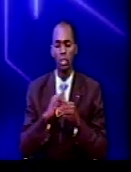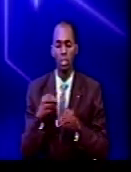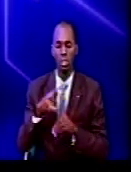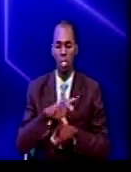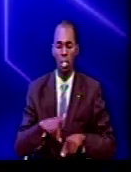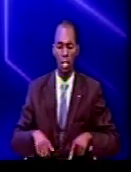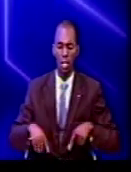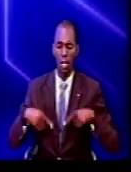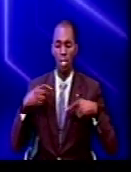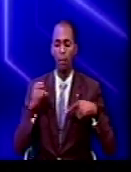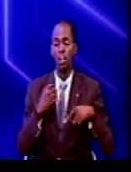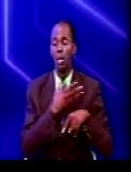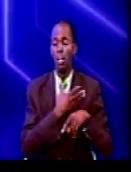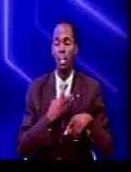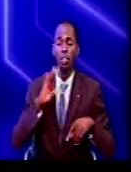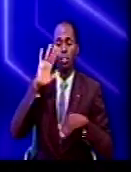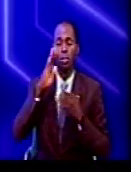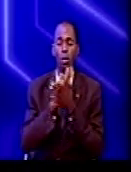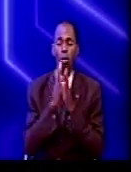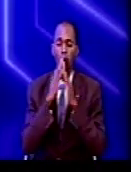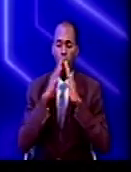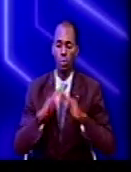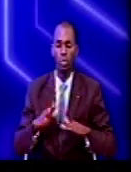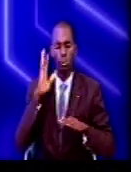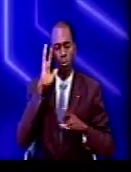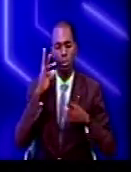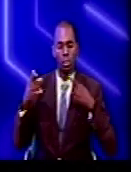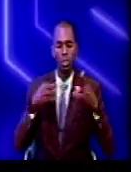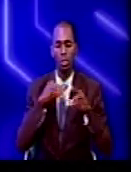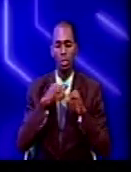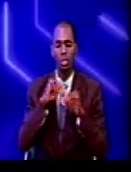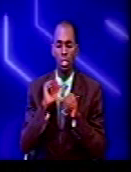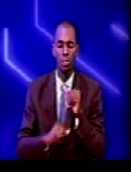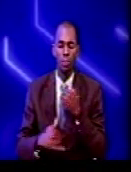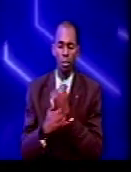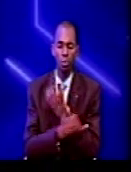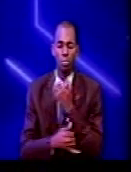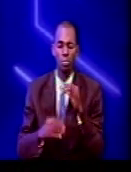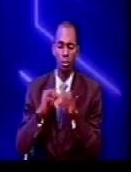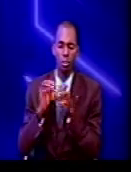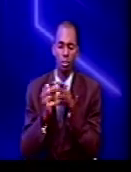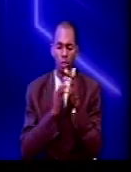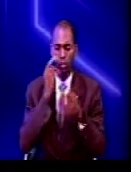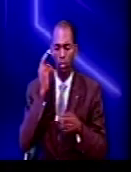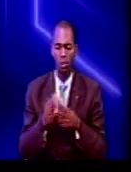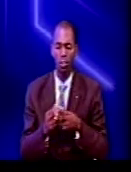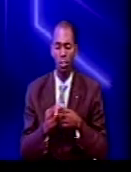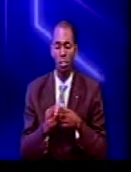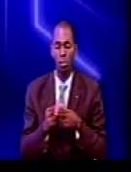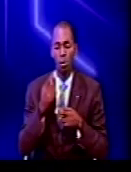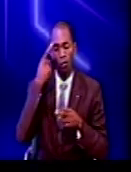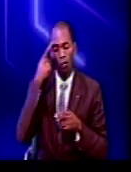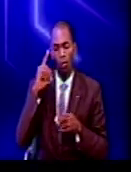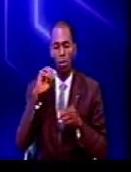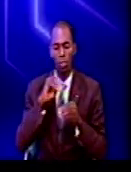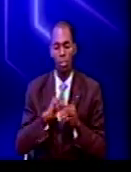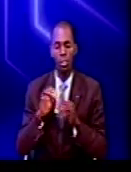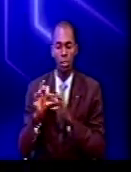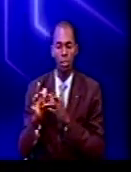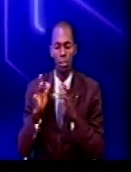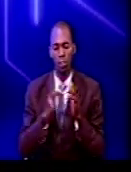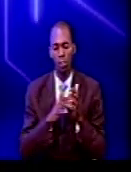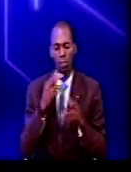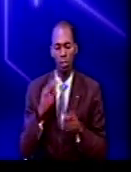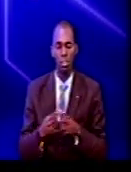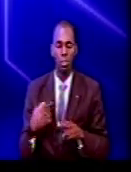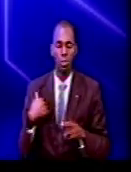fear and the fear of God in their lives, and your peace will reign in every nation, in